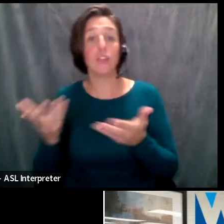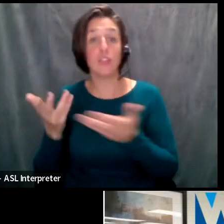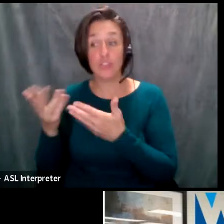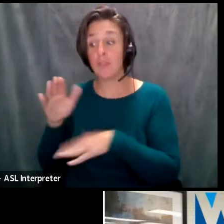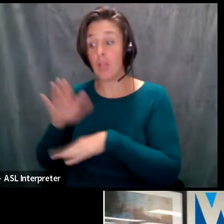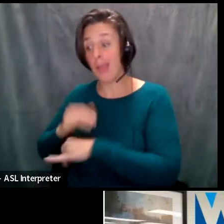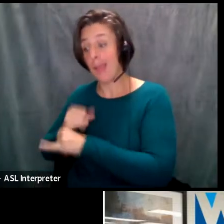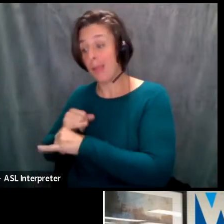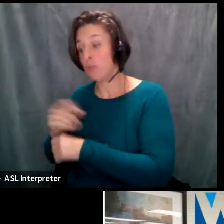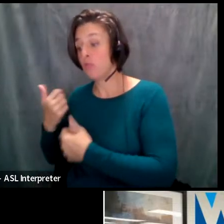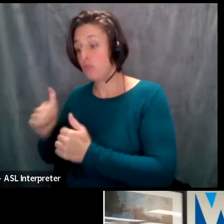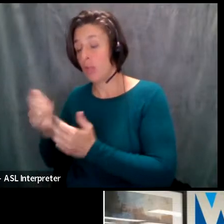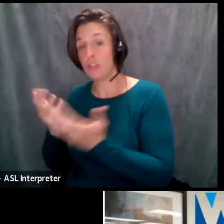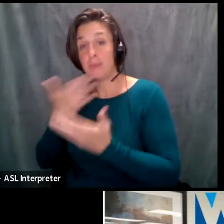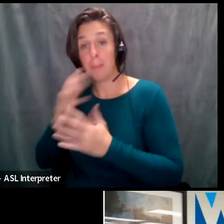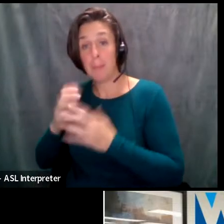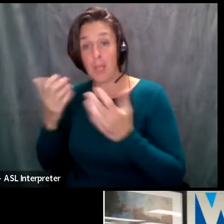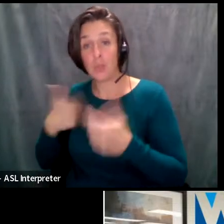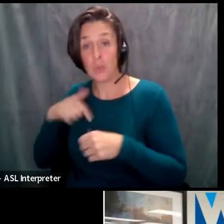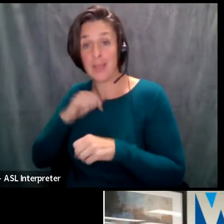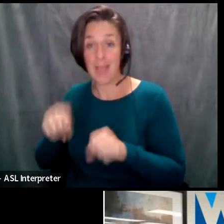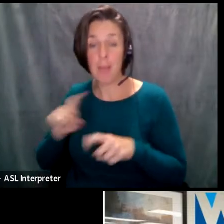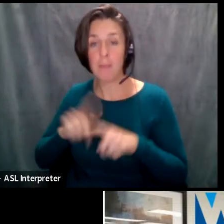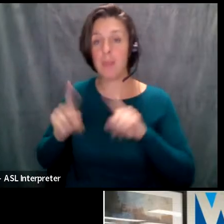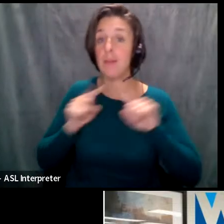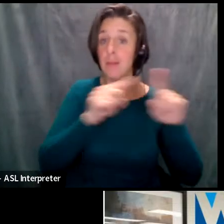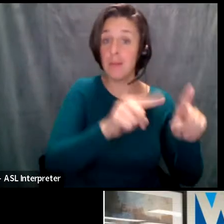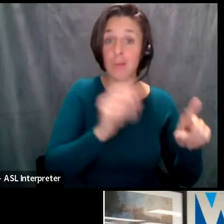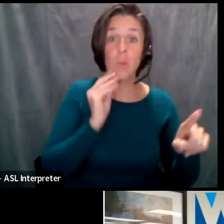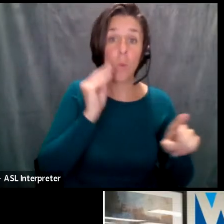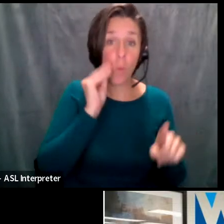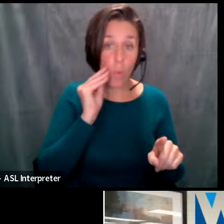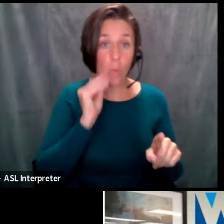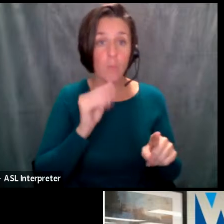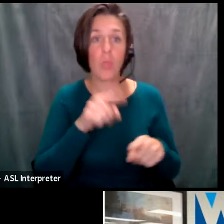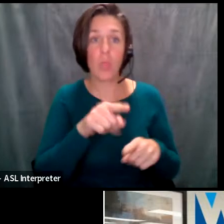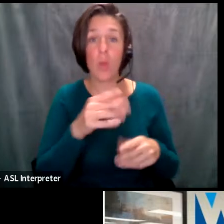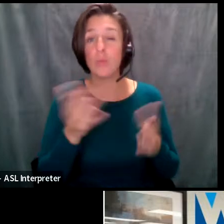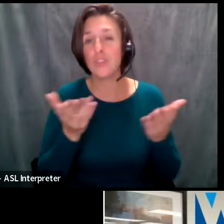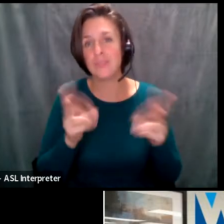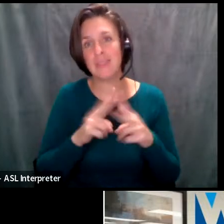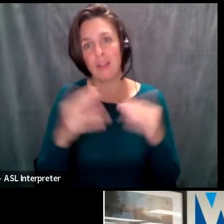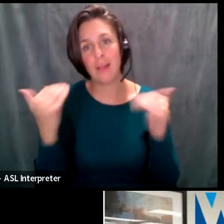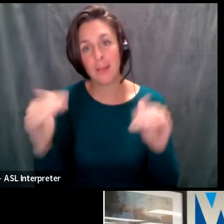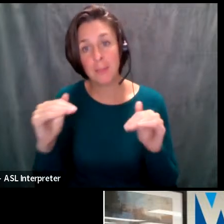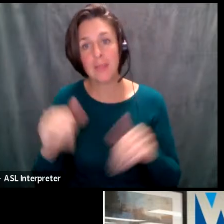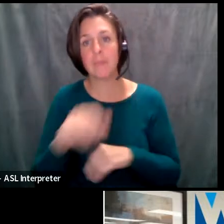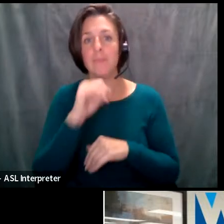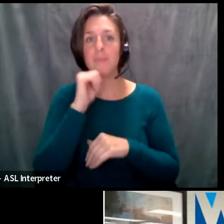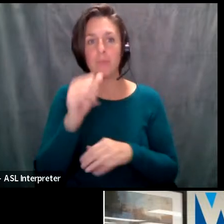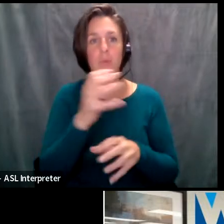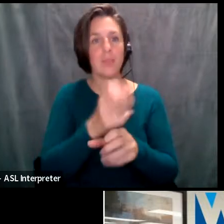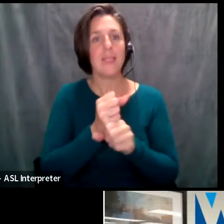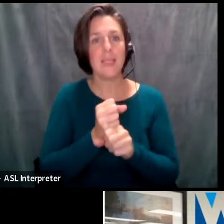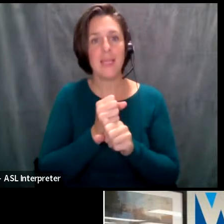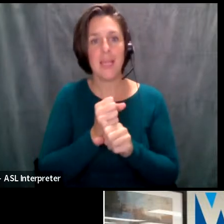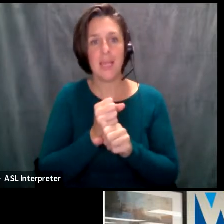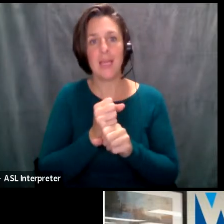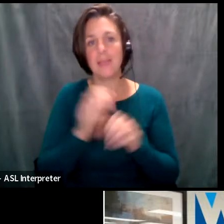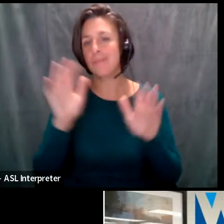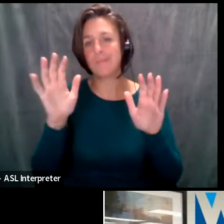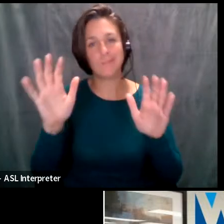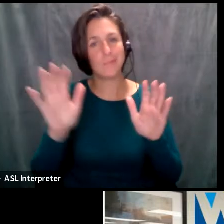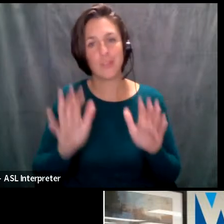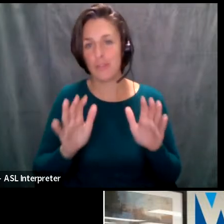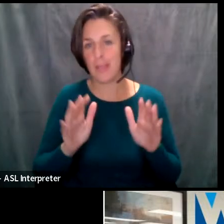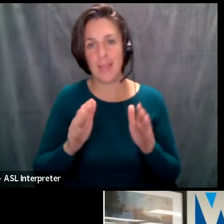much as we can at the home, but those services are very limited and do not get great academic results when